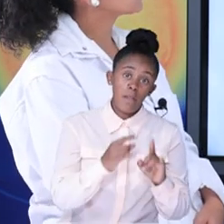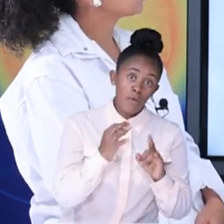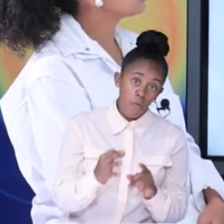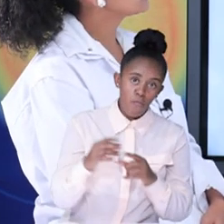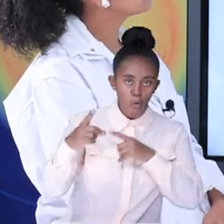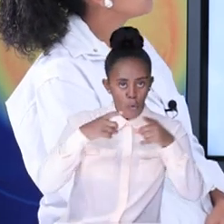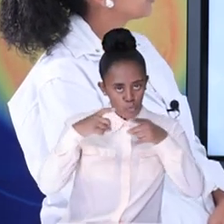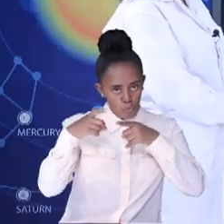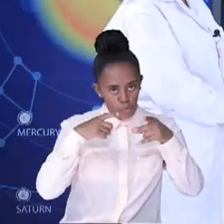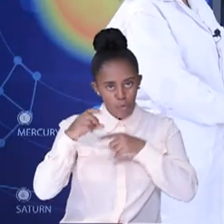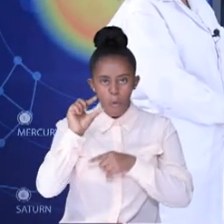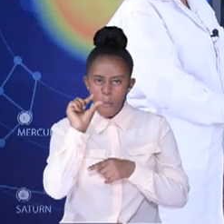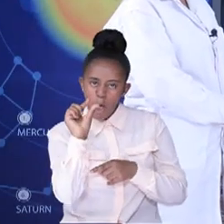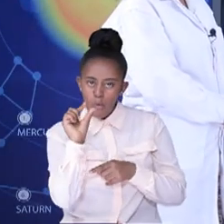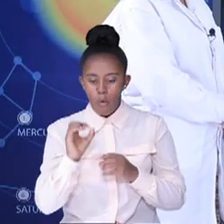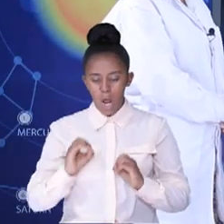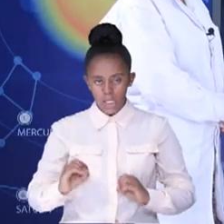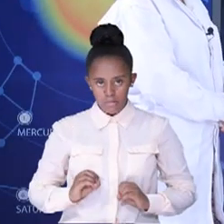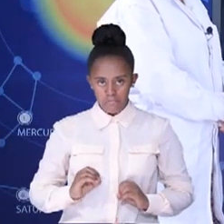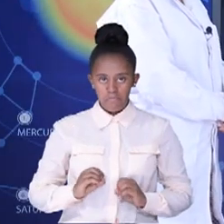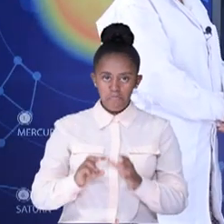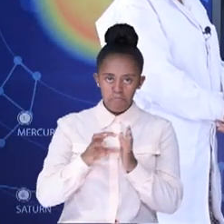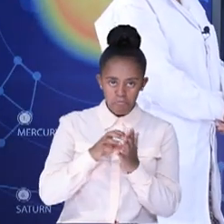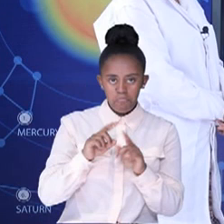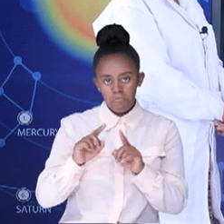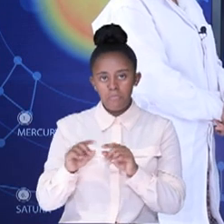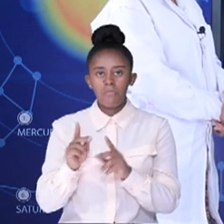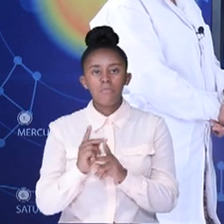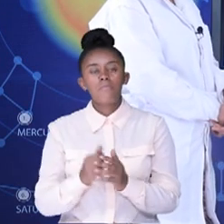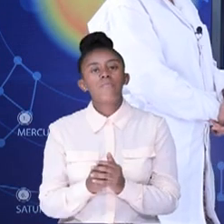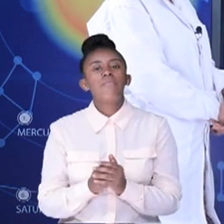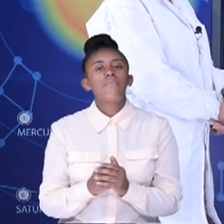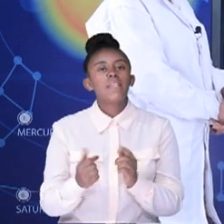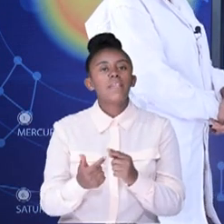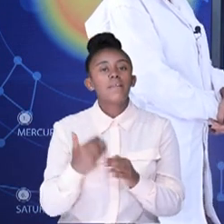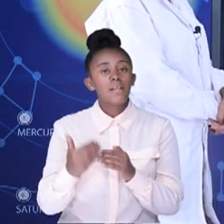of controlling microorganism. The next one,